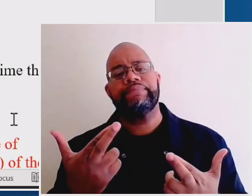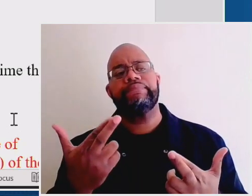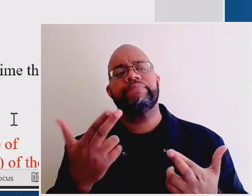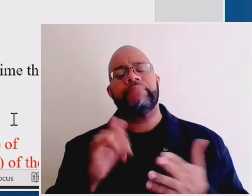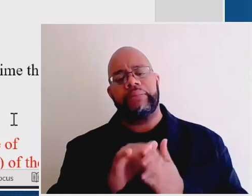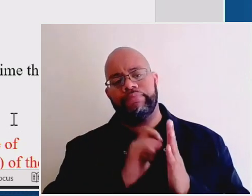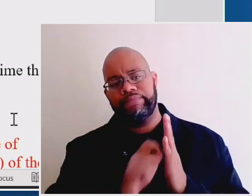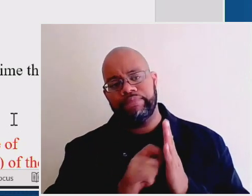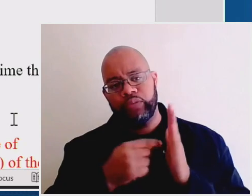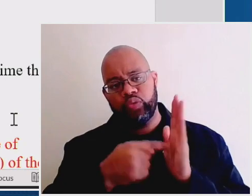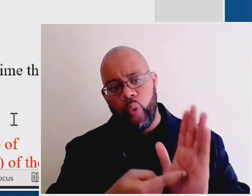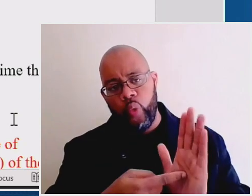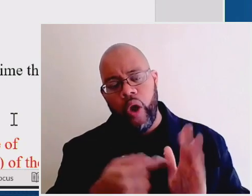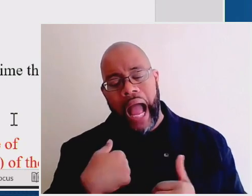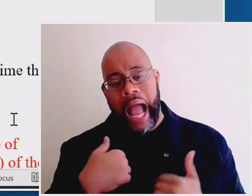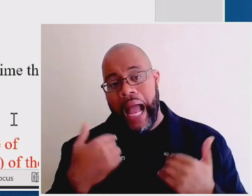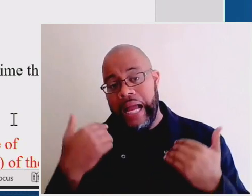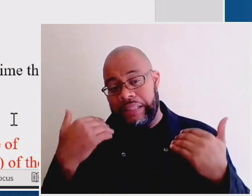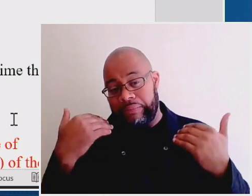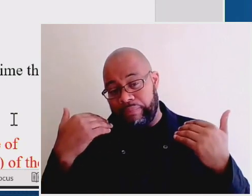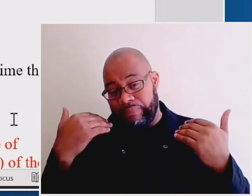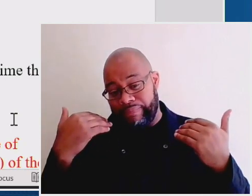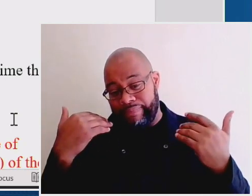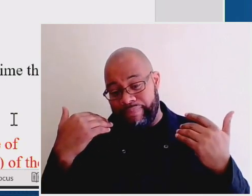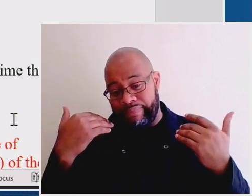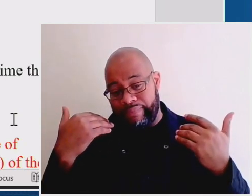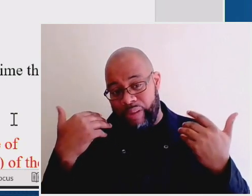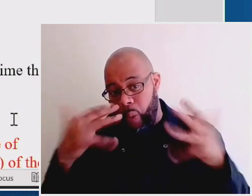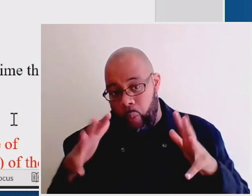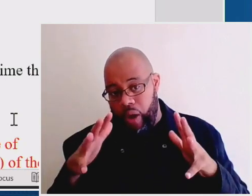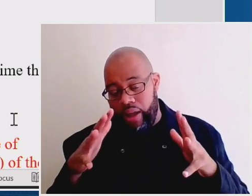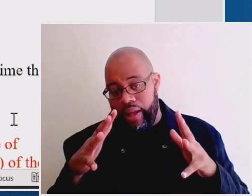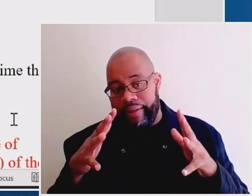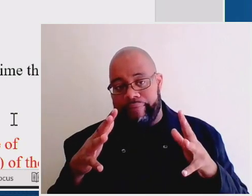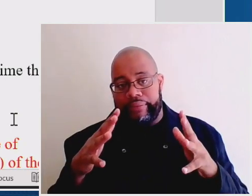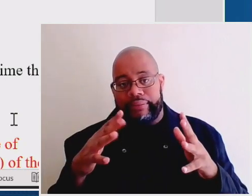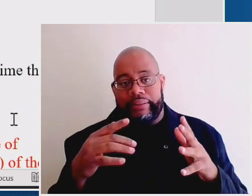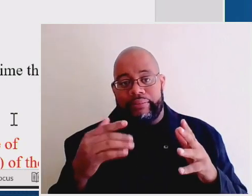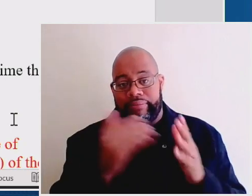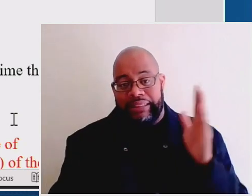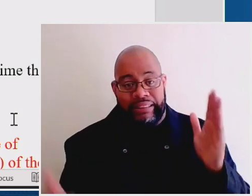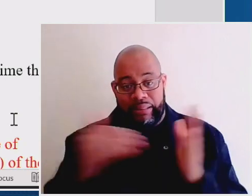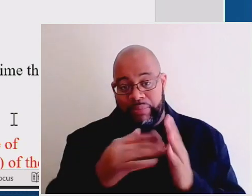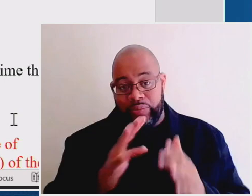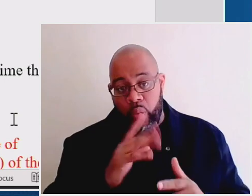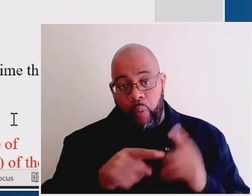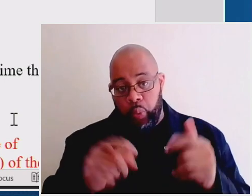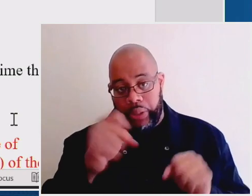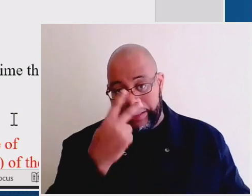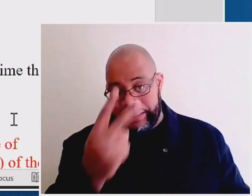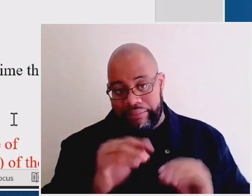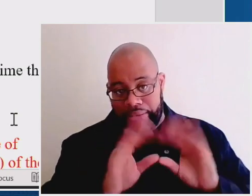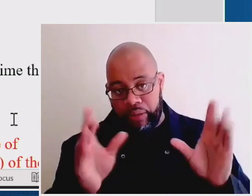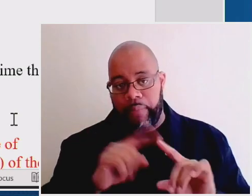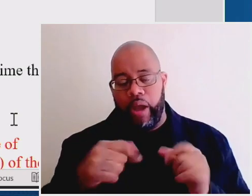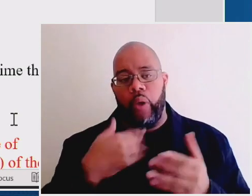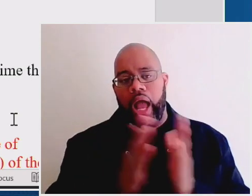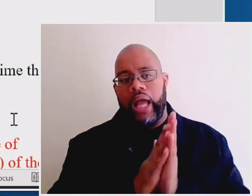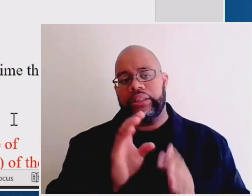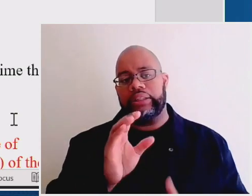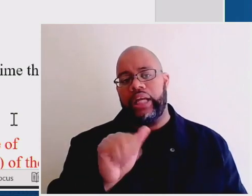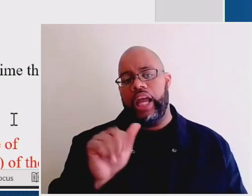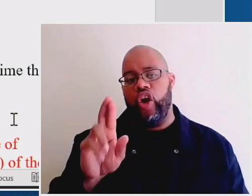here. I don't want to rehash what you can see, but I would ask Aaron